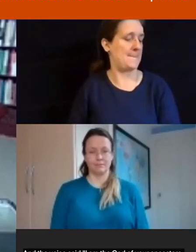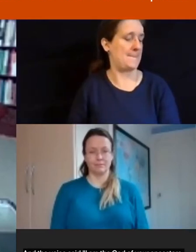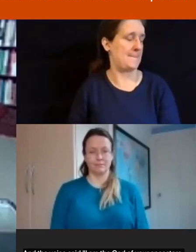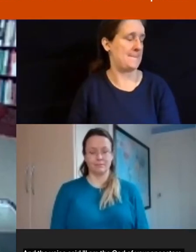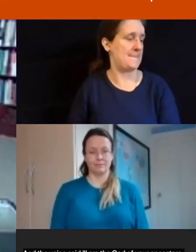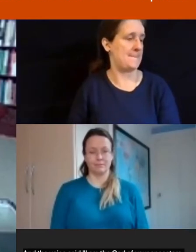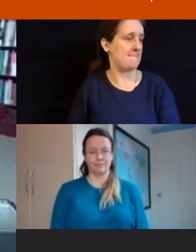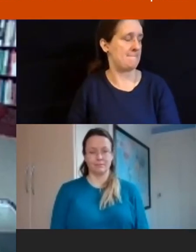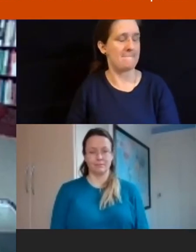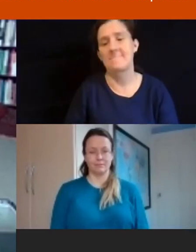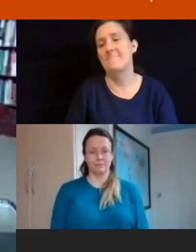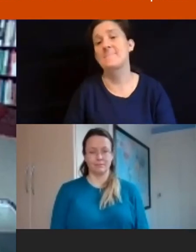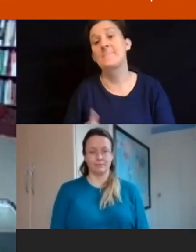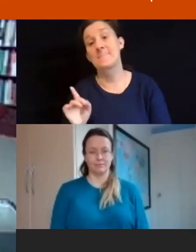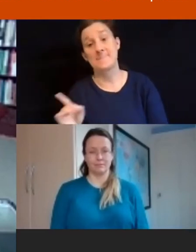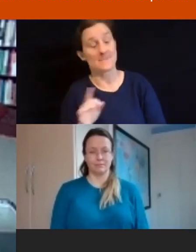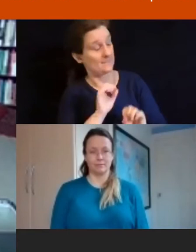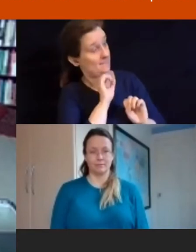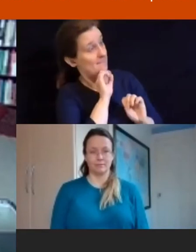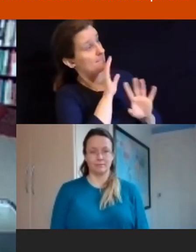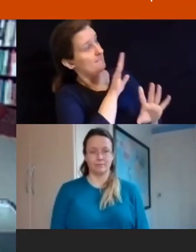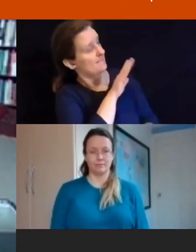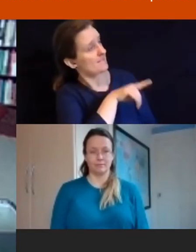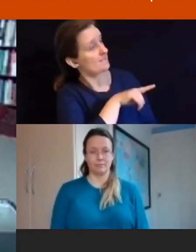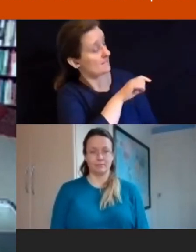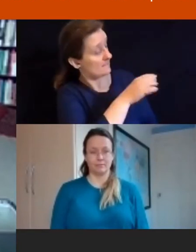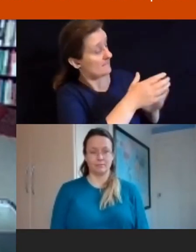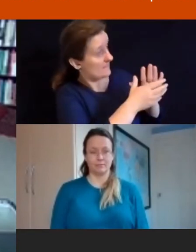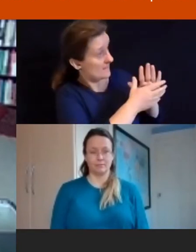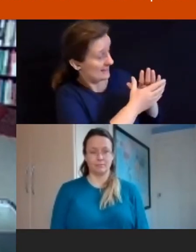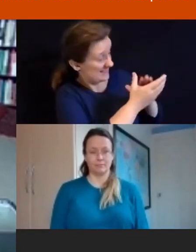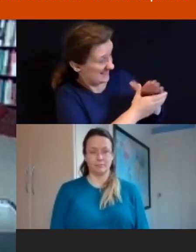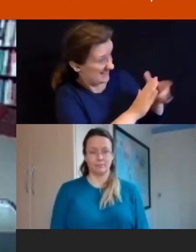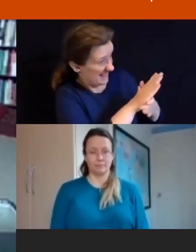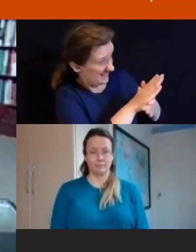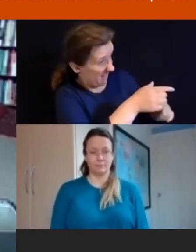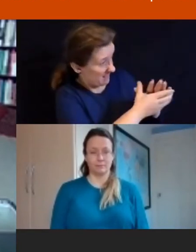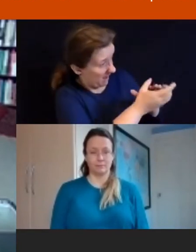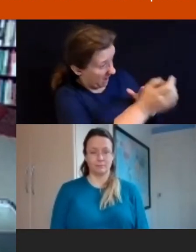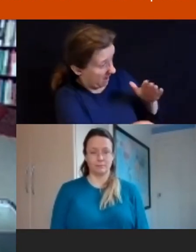And the voice said, "Remove the sandals from your feet,